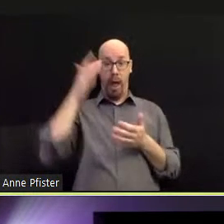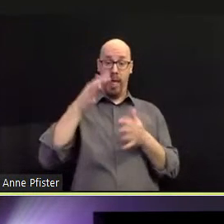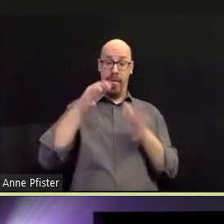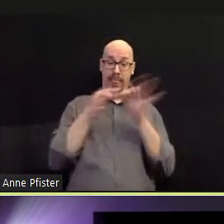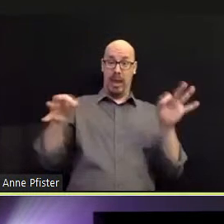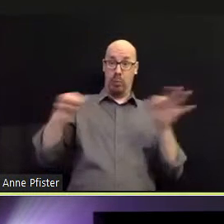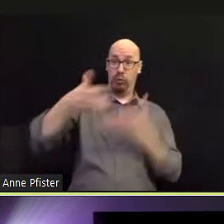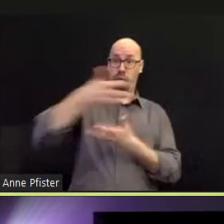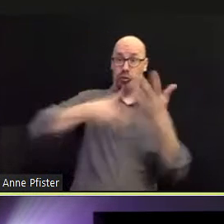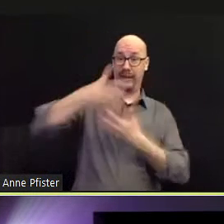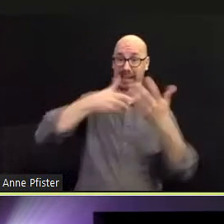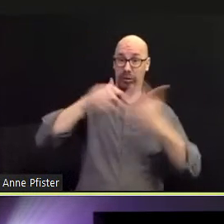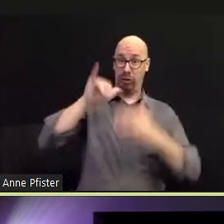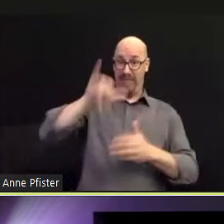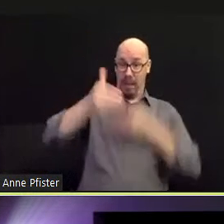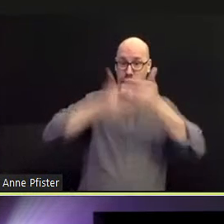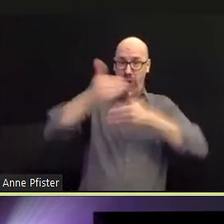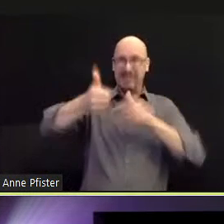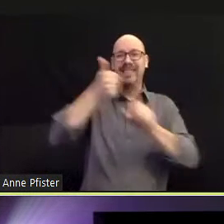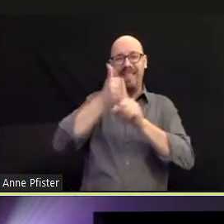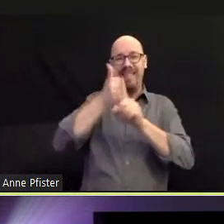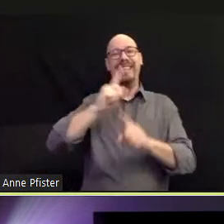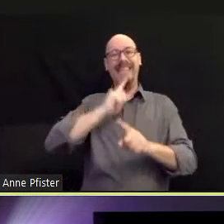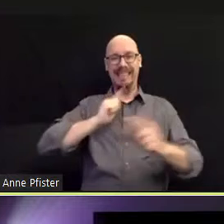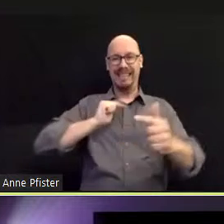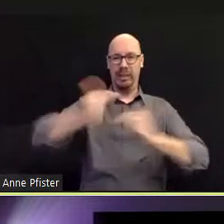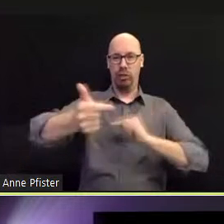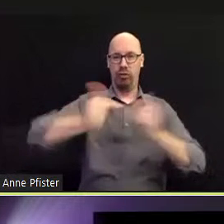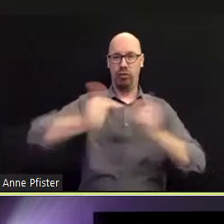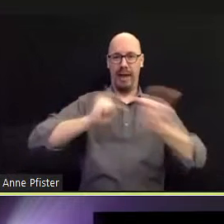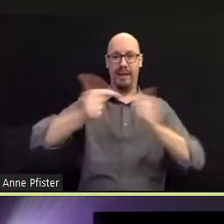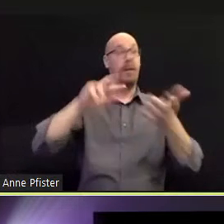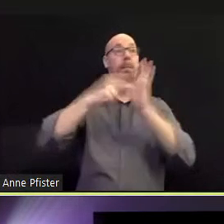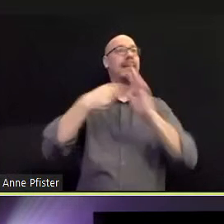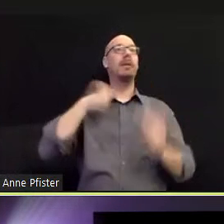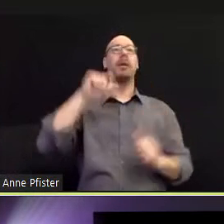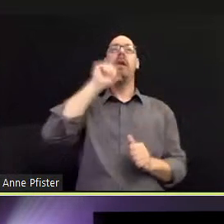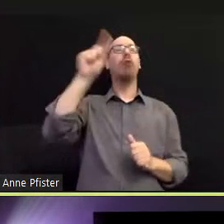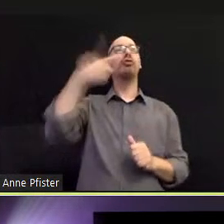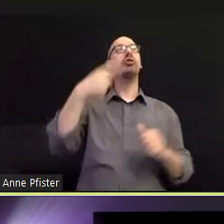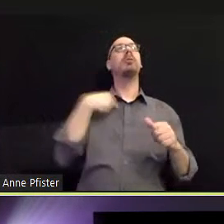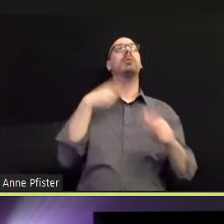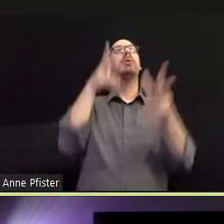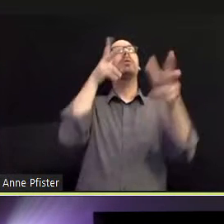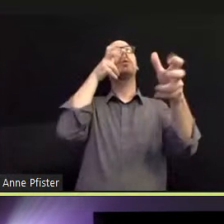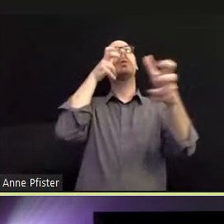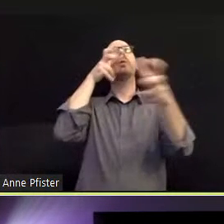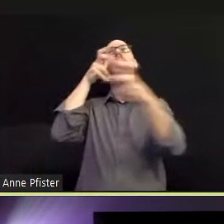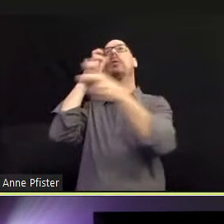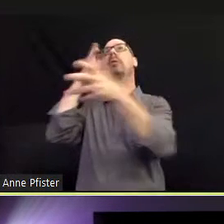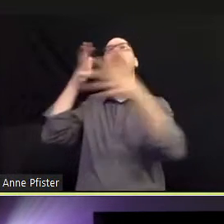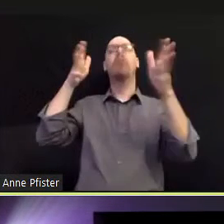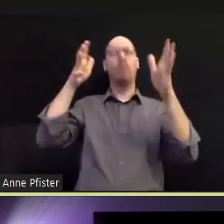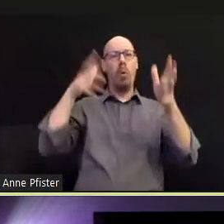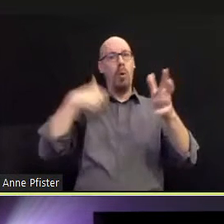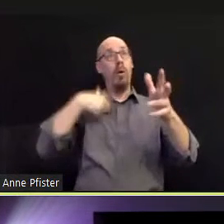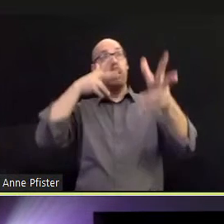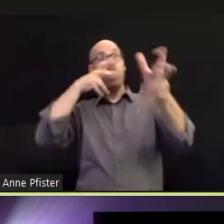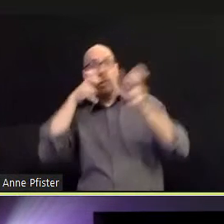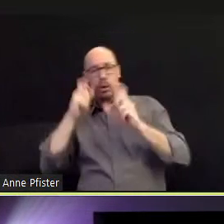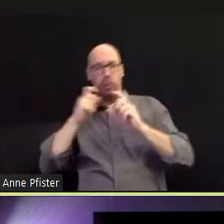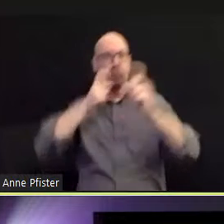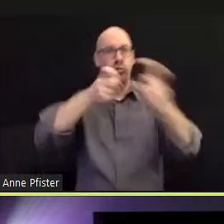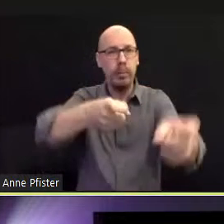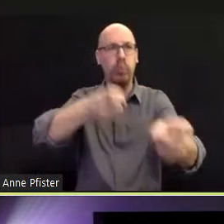interactive process where the individual is not a passive recipient of sociocultural knowledge, but rather an active contributor to the meaning and outcome